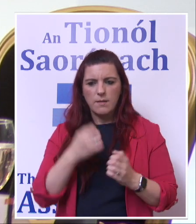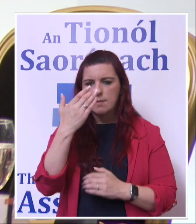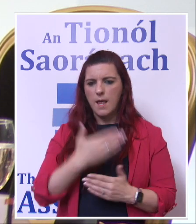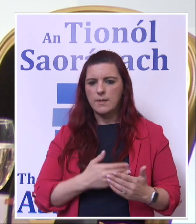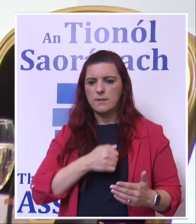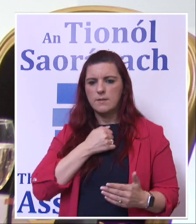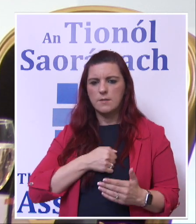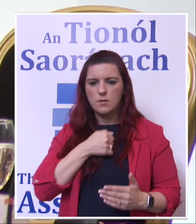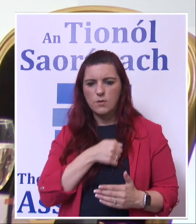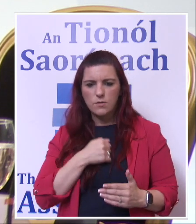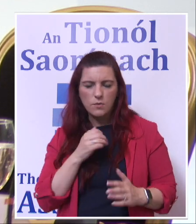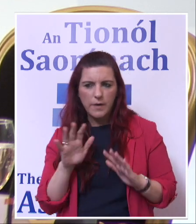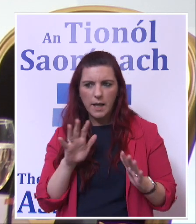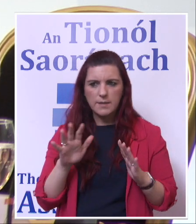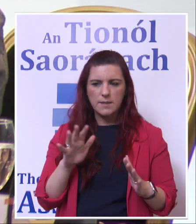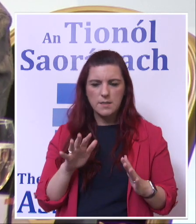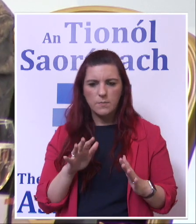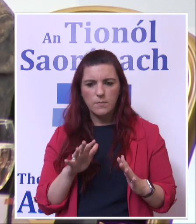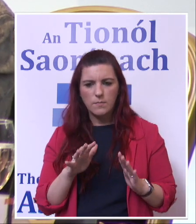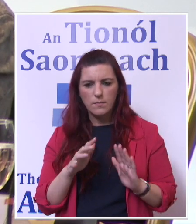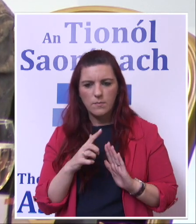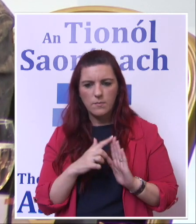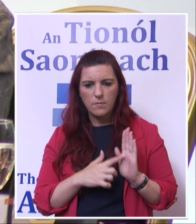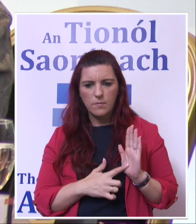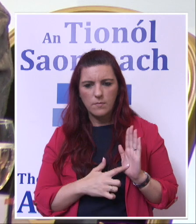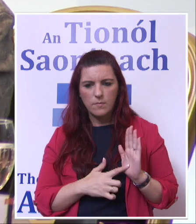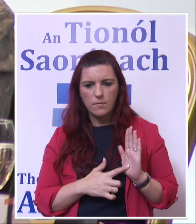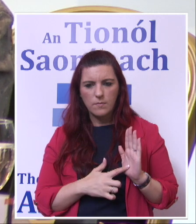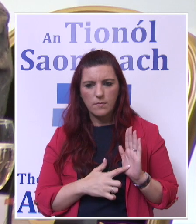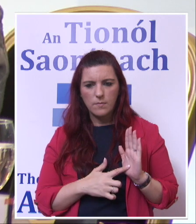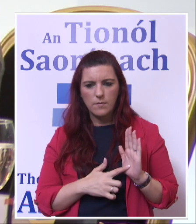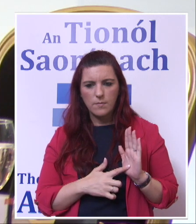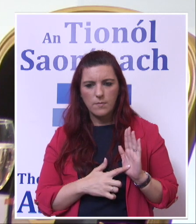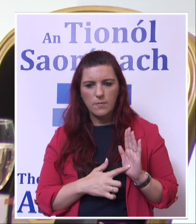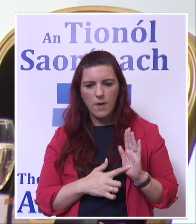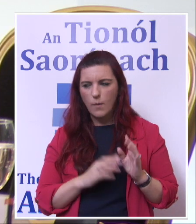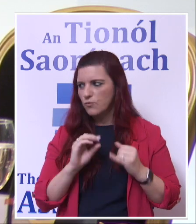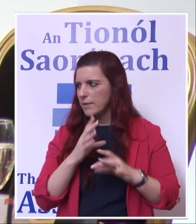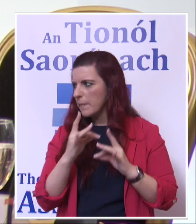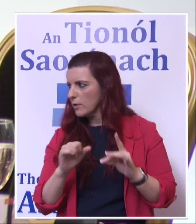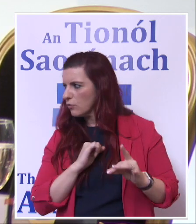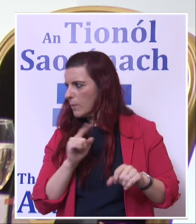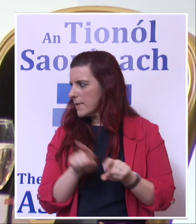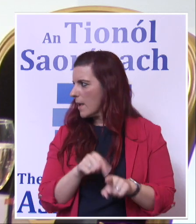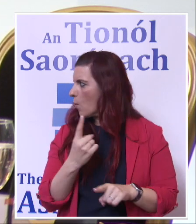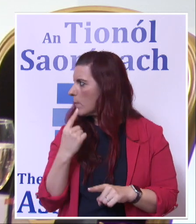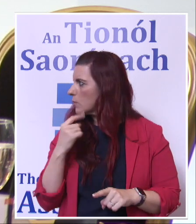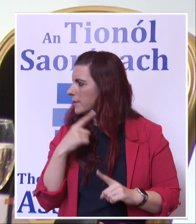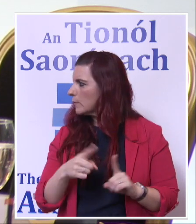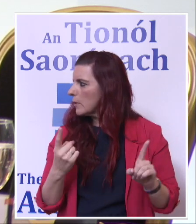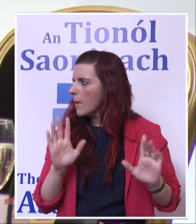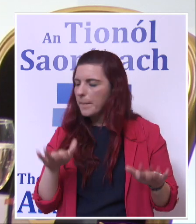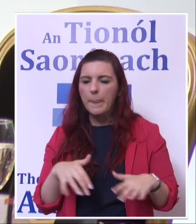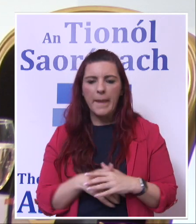that it got mixed up, and that's what I was trying to send on my phone to make sure that it was here.